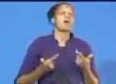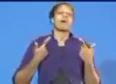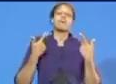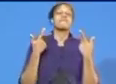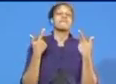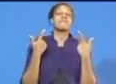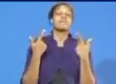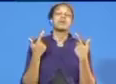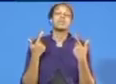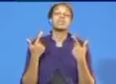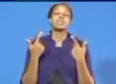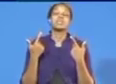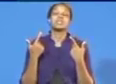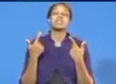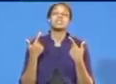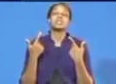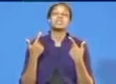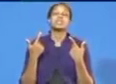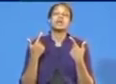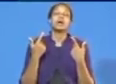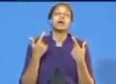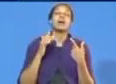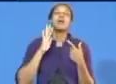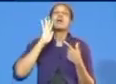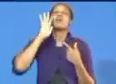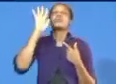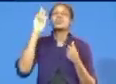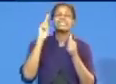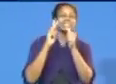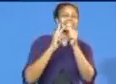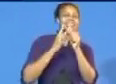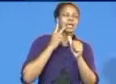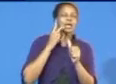indestructible reality of your second coming,